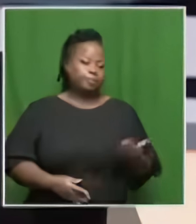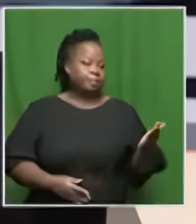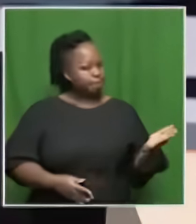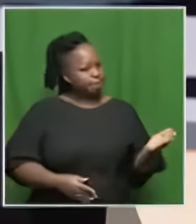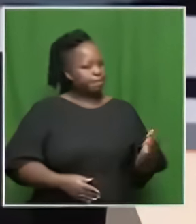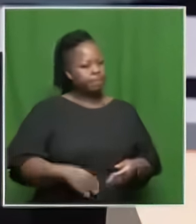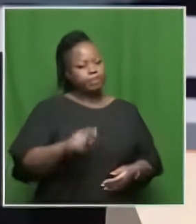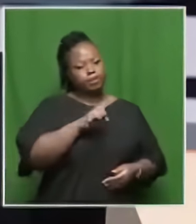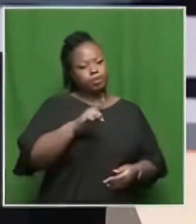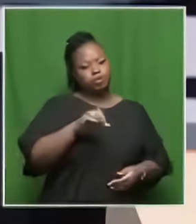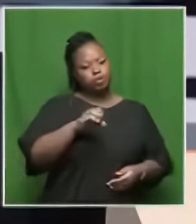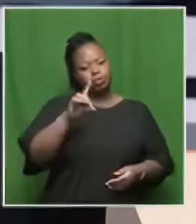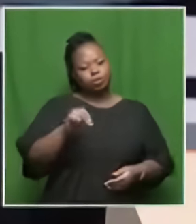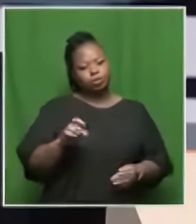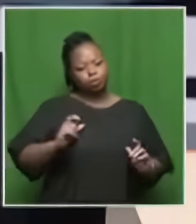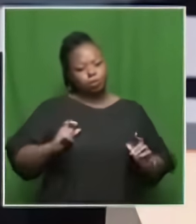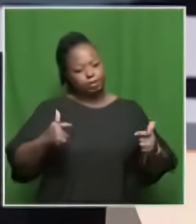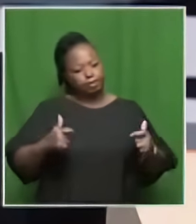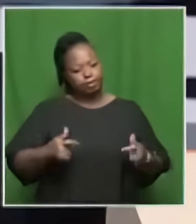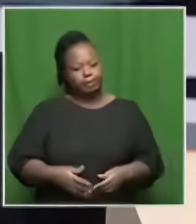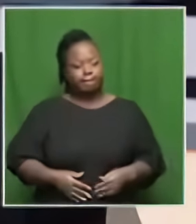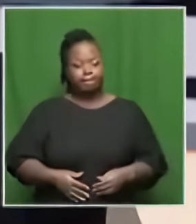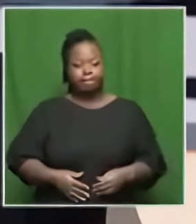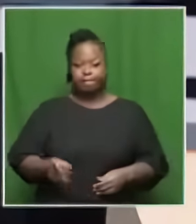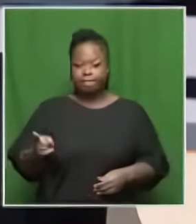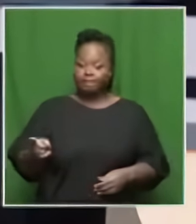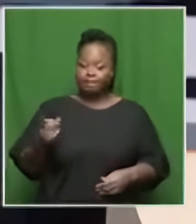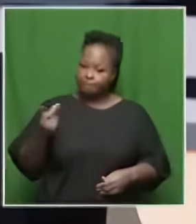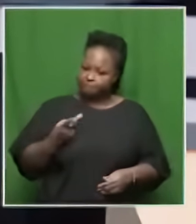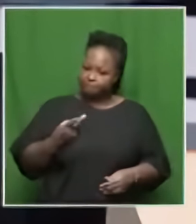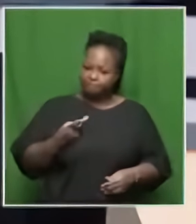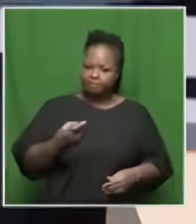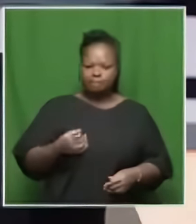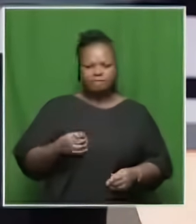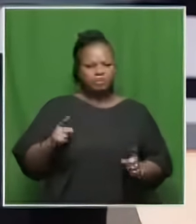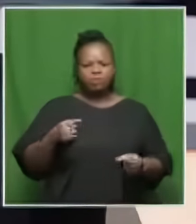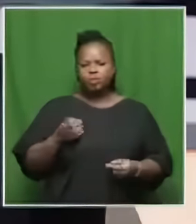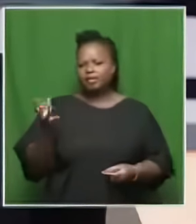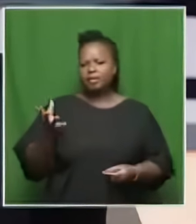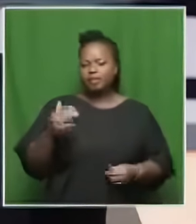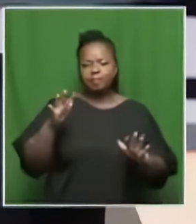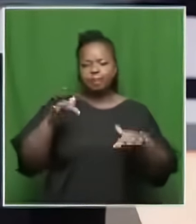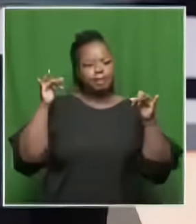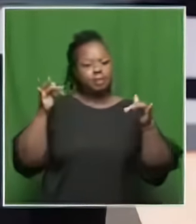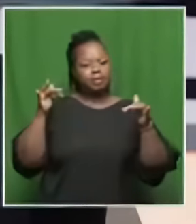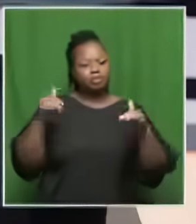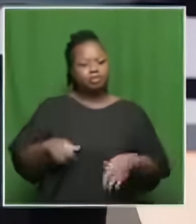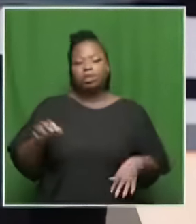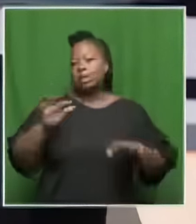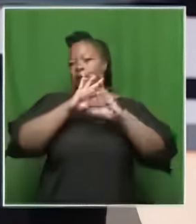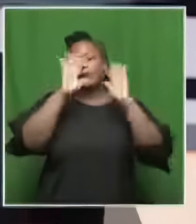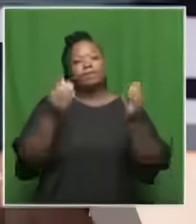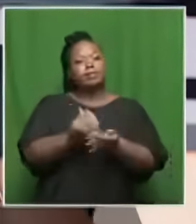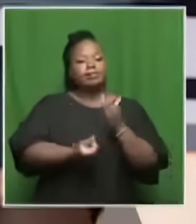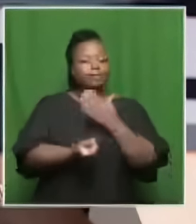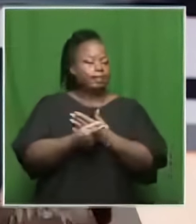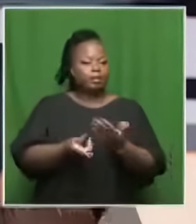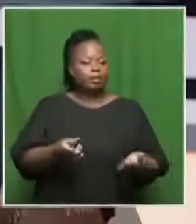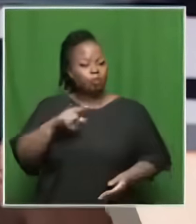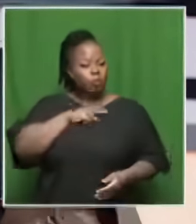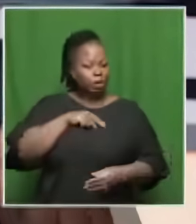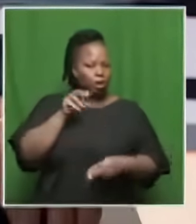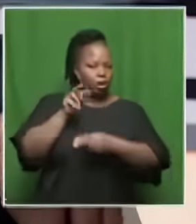speaking of the Zondo Commission, I think what we also can't do is give Parliament a free pass in everything that's happening, because